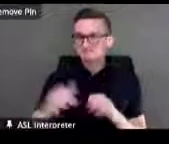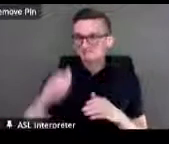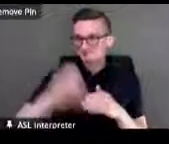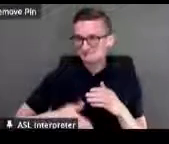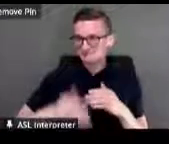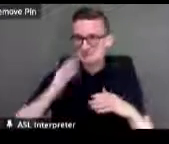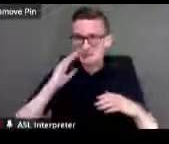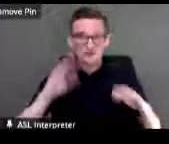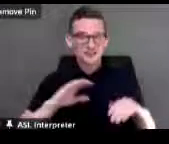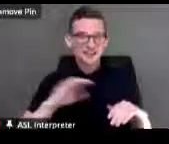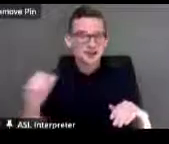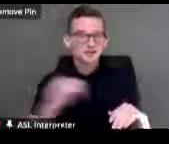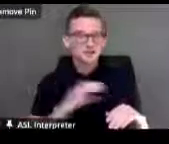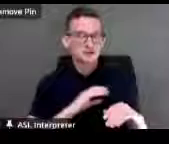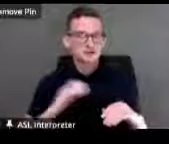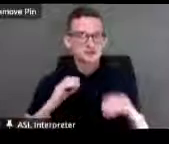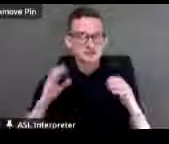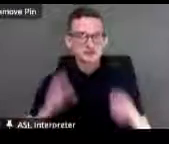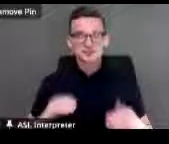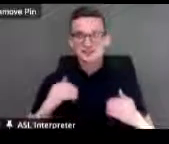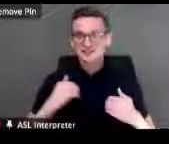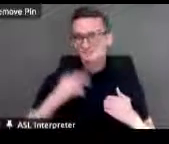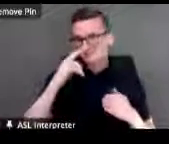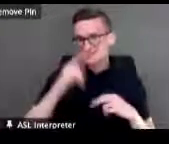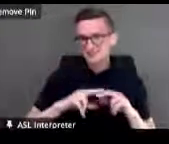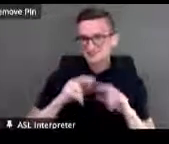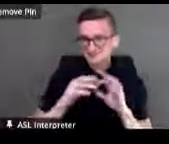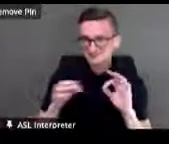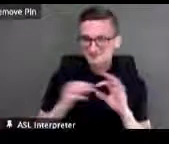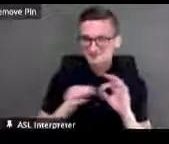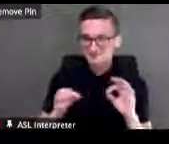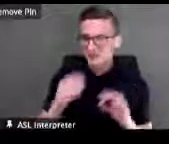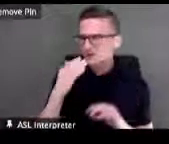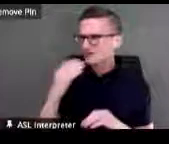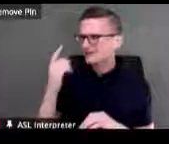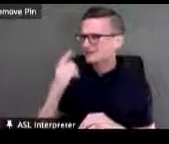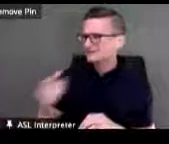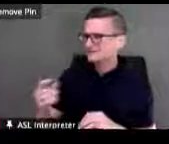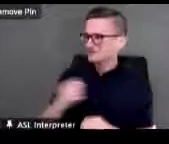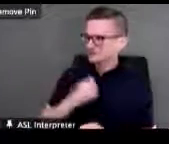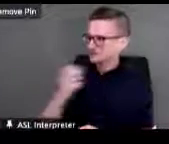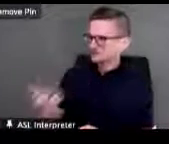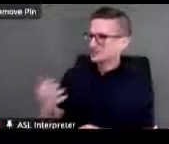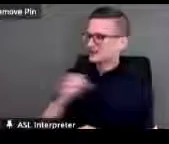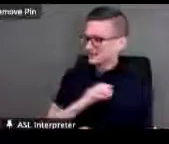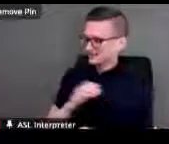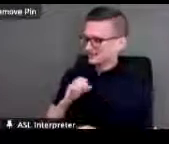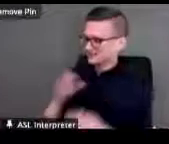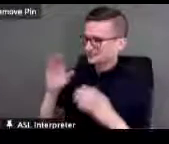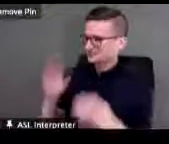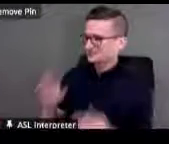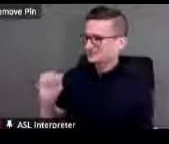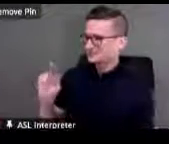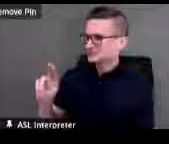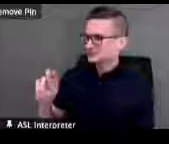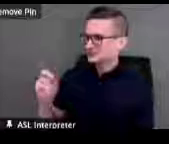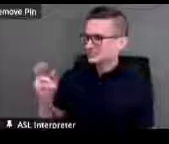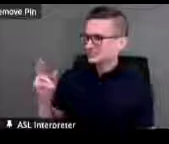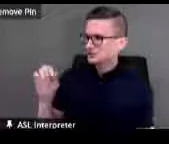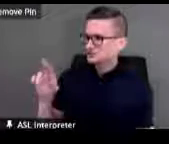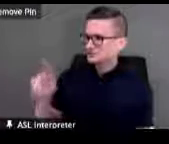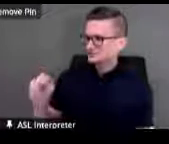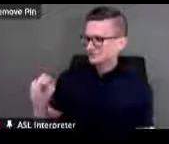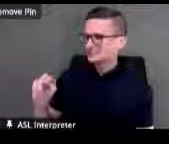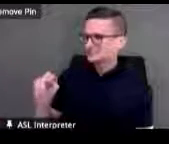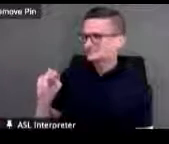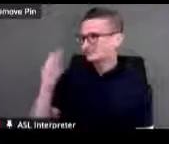say. Thanks for sharing that, Commissioner Anderson. I know that even though statutes of limitations